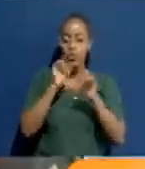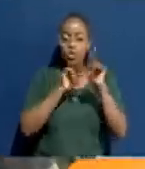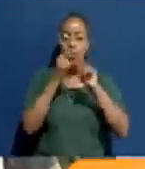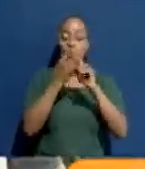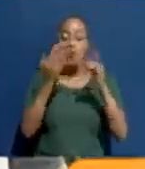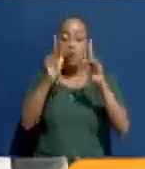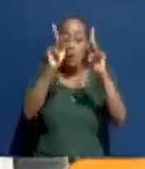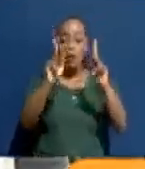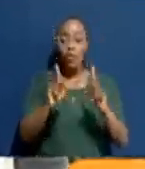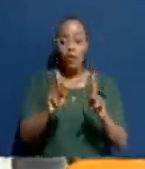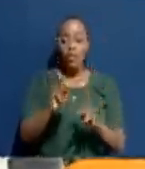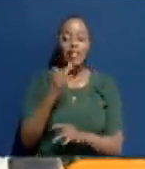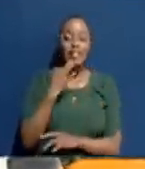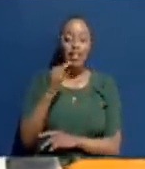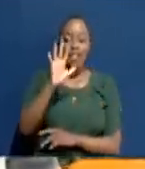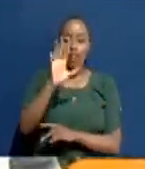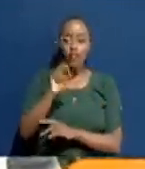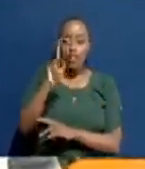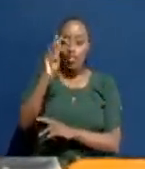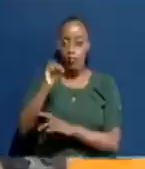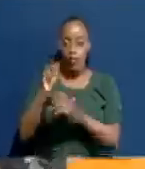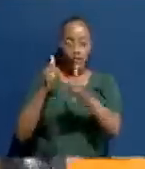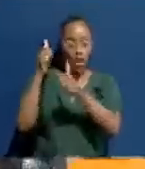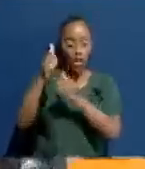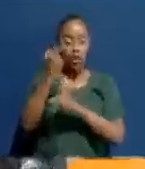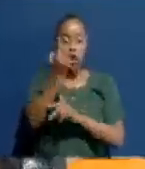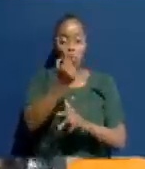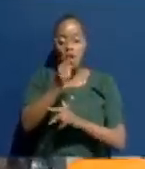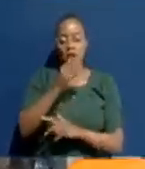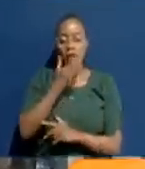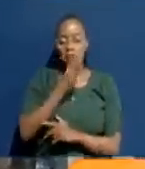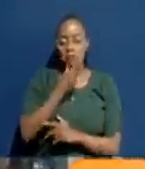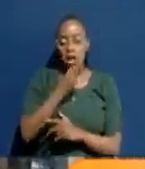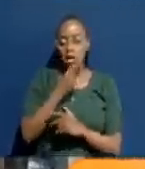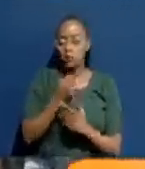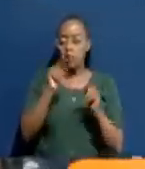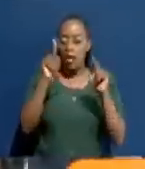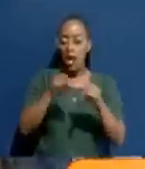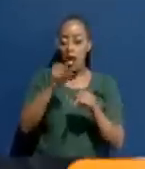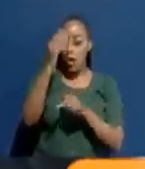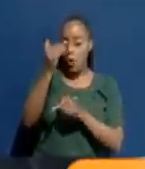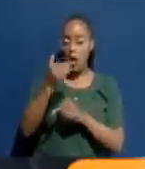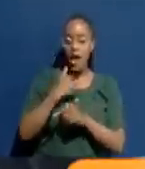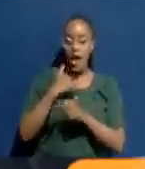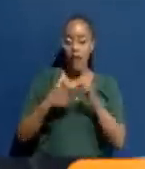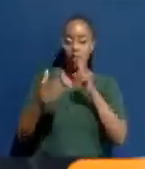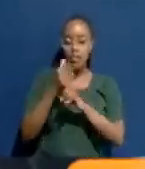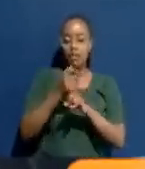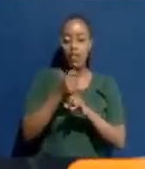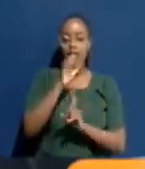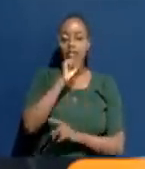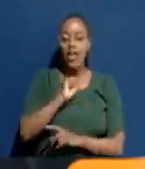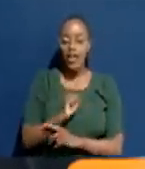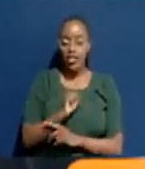luck 350 kilometers away, only for him to be dismissed for failing to fulfill the age